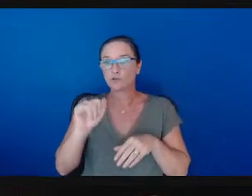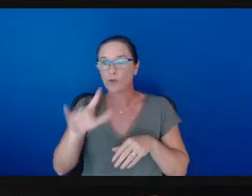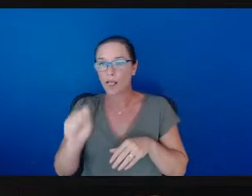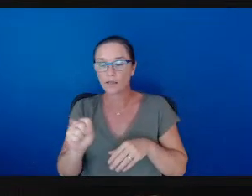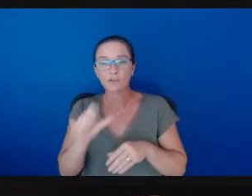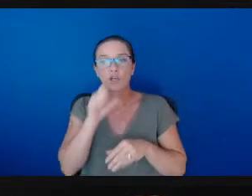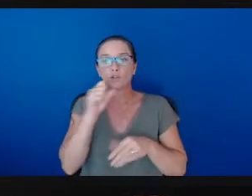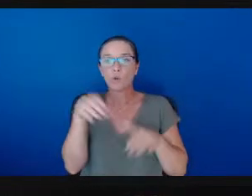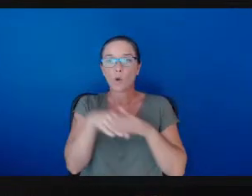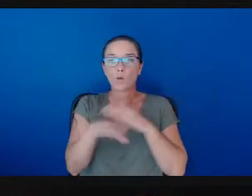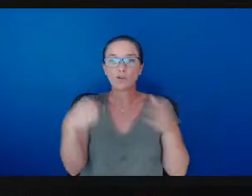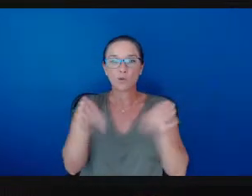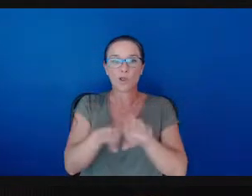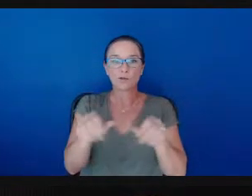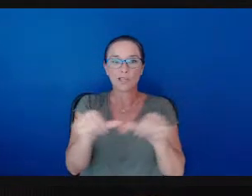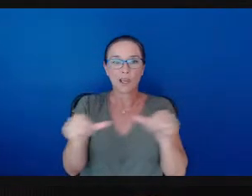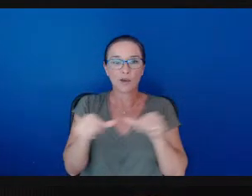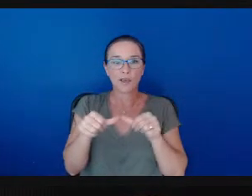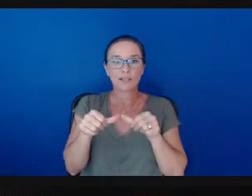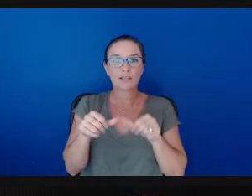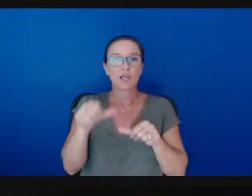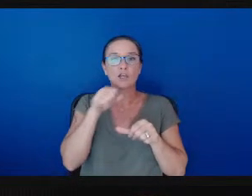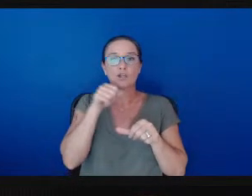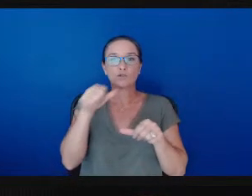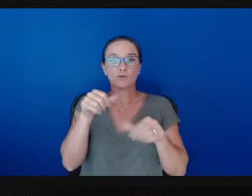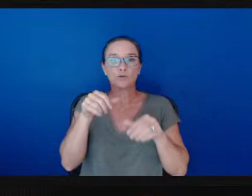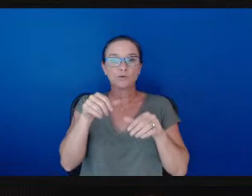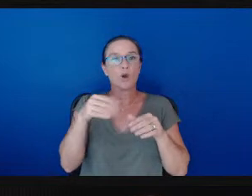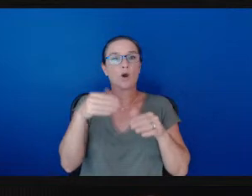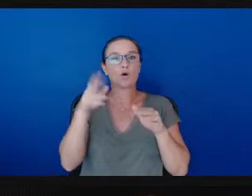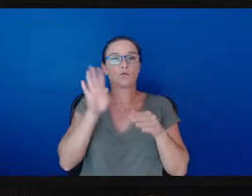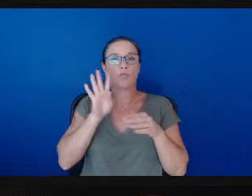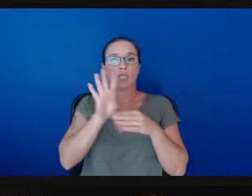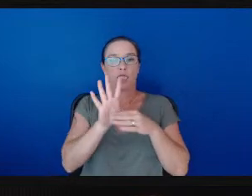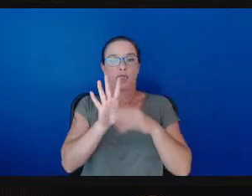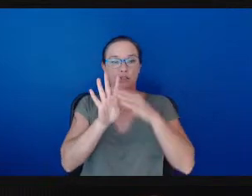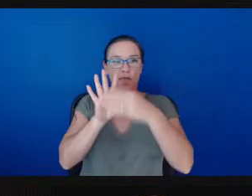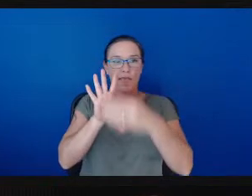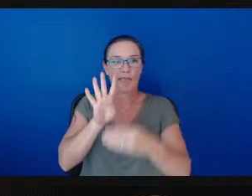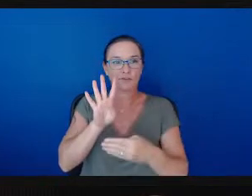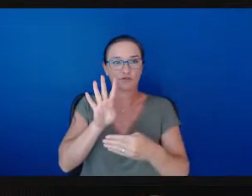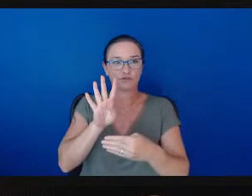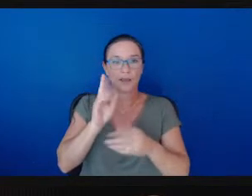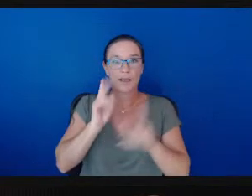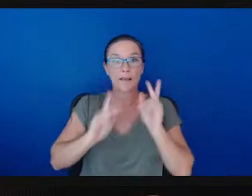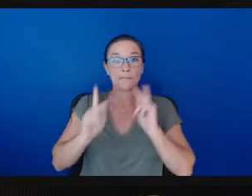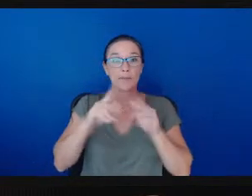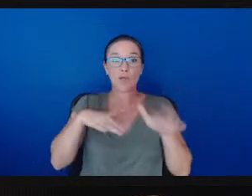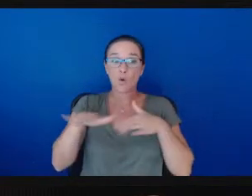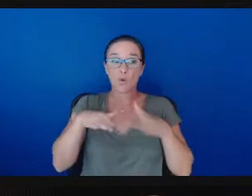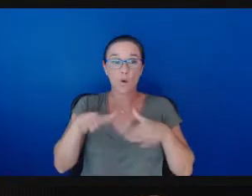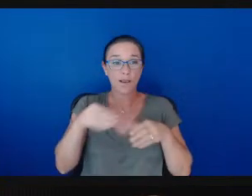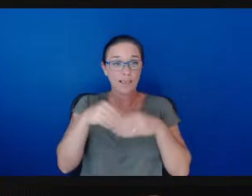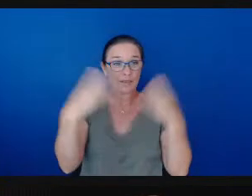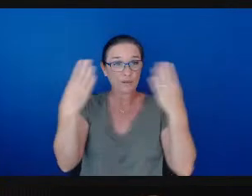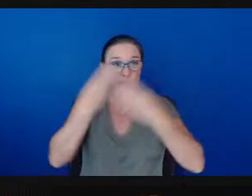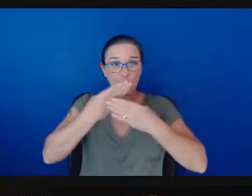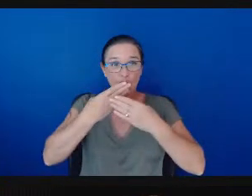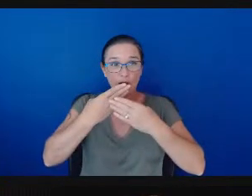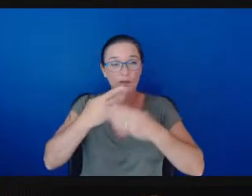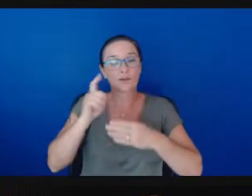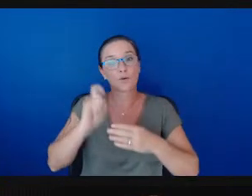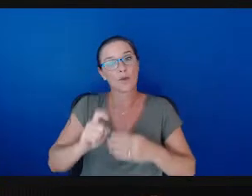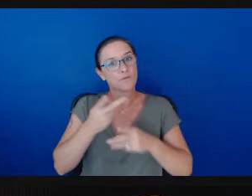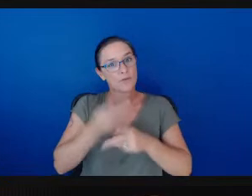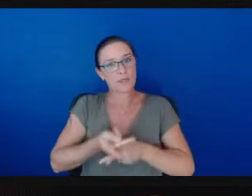areas. Avoid cliff edges and earth cracks. They are unstable. And just to reemphasize, if people are walking out there in the dark, be extra careful,